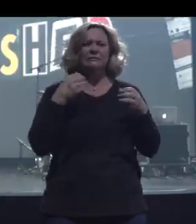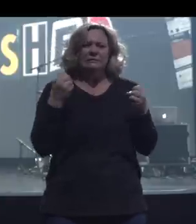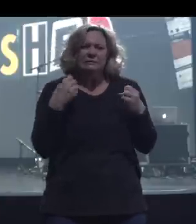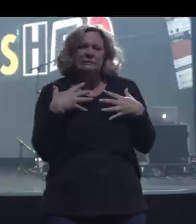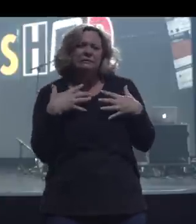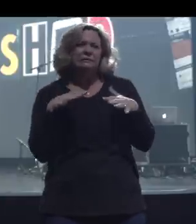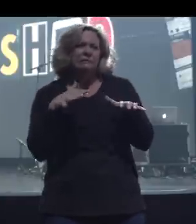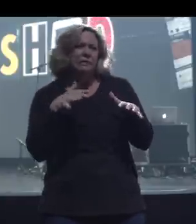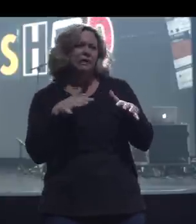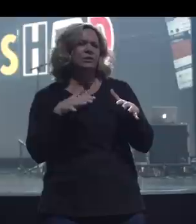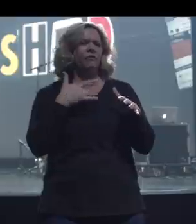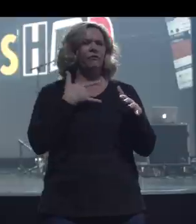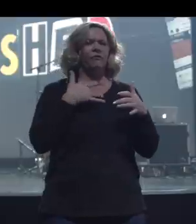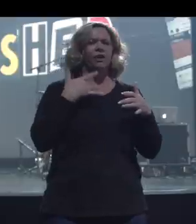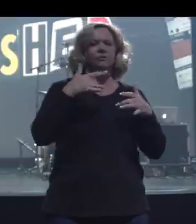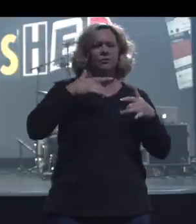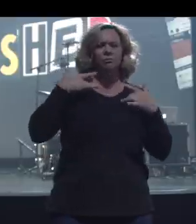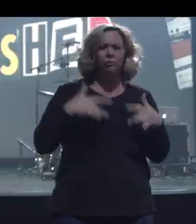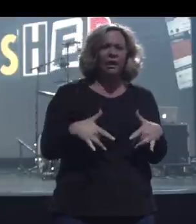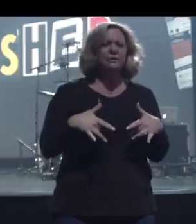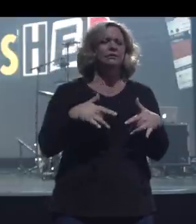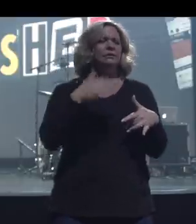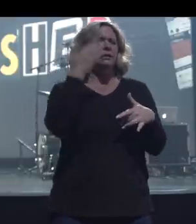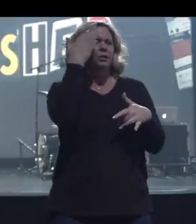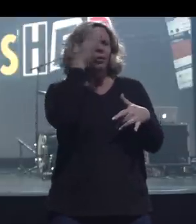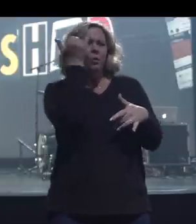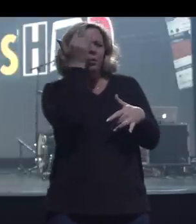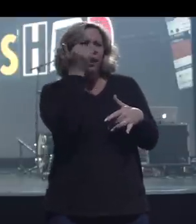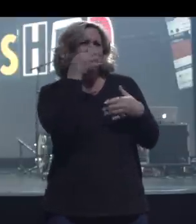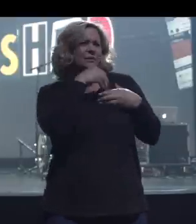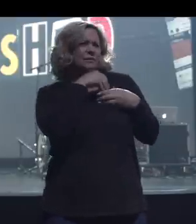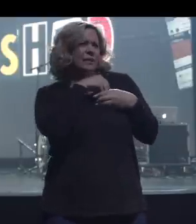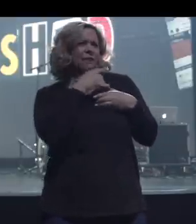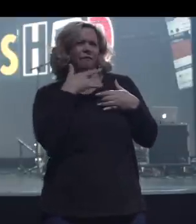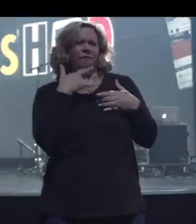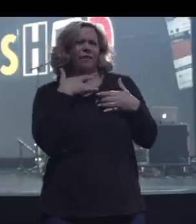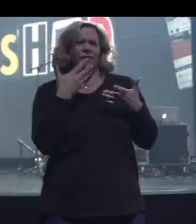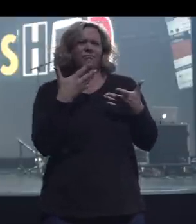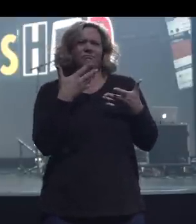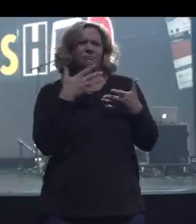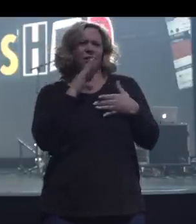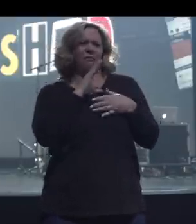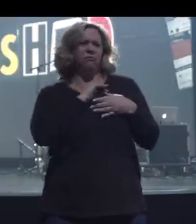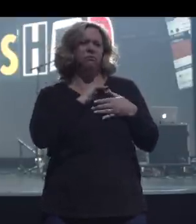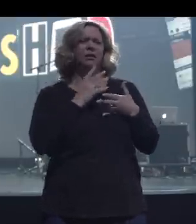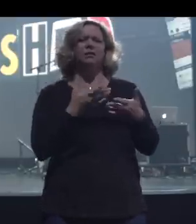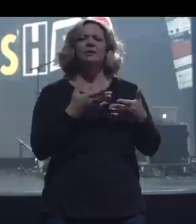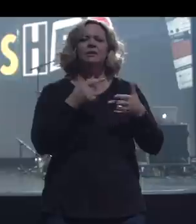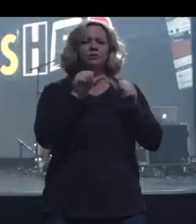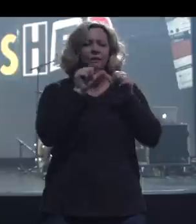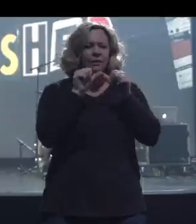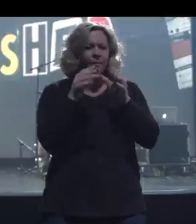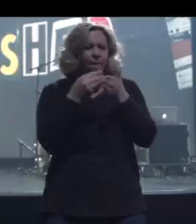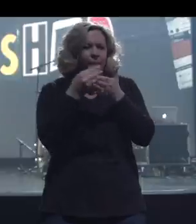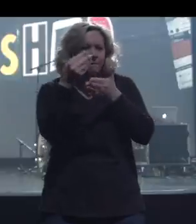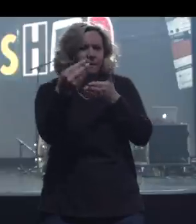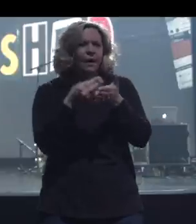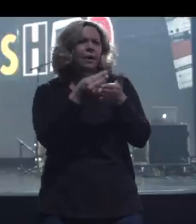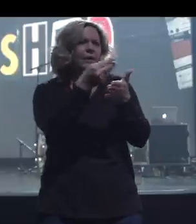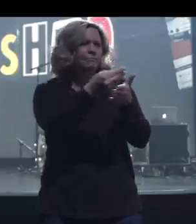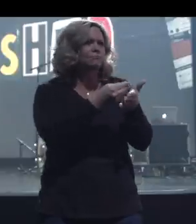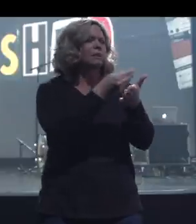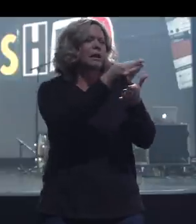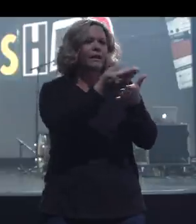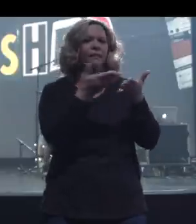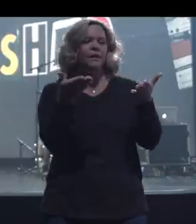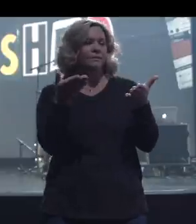time. You feel depressed. You don't know what it is. You keep striving, so you keep buying. And what you don't understand is that you've bought